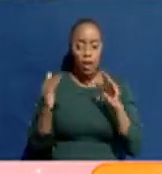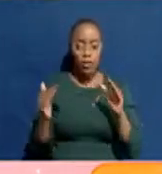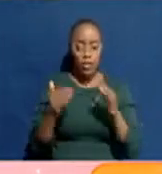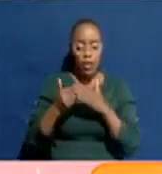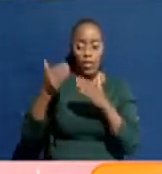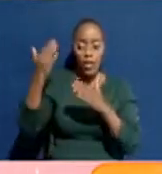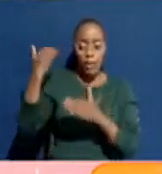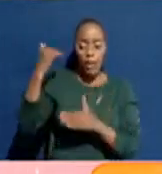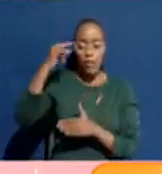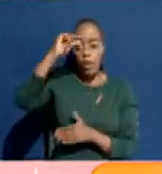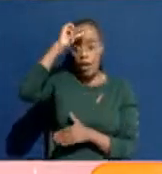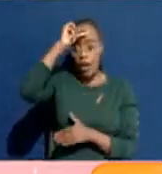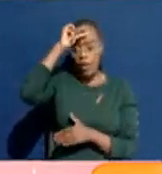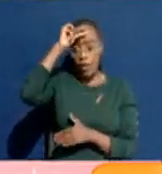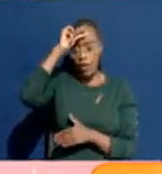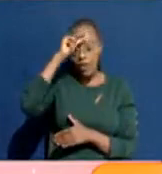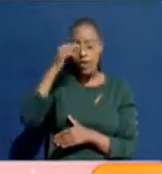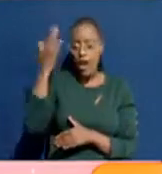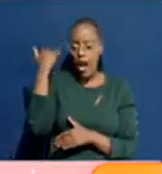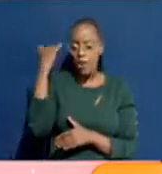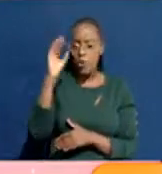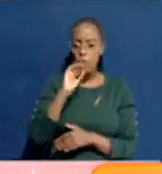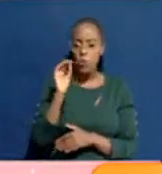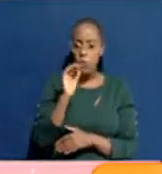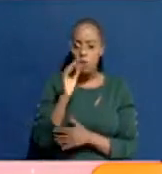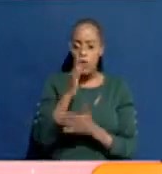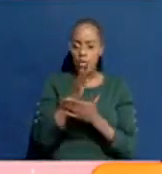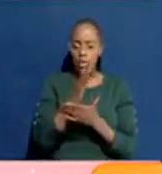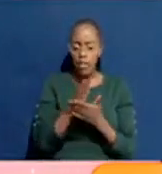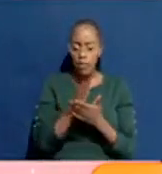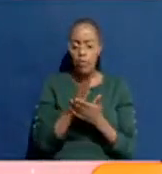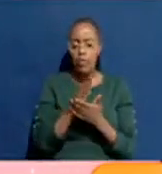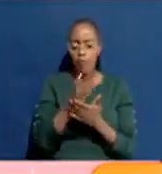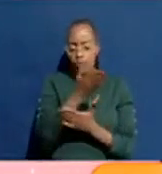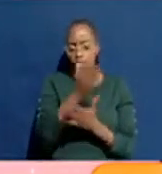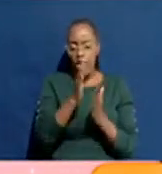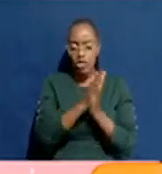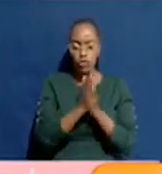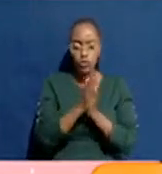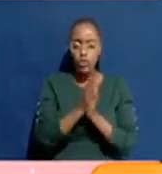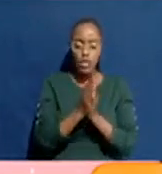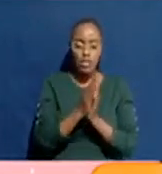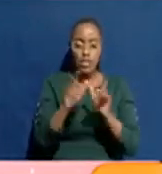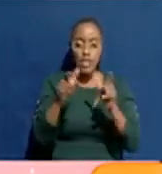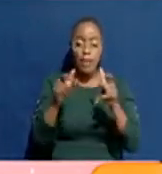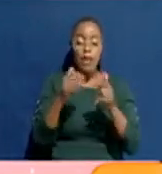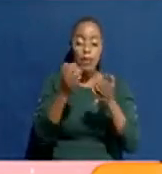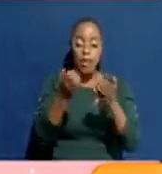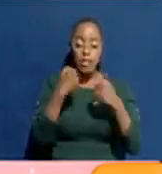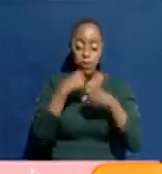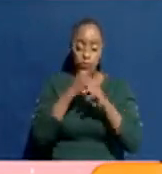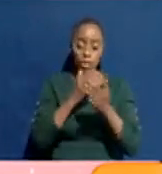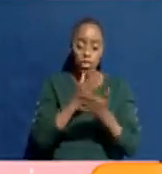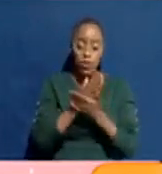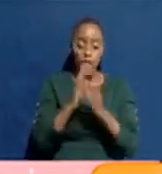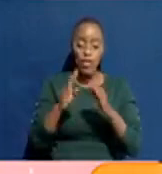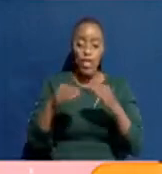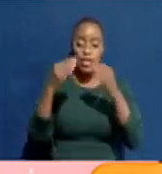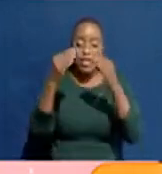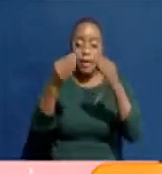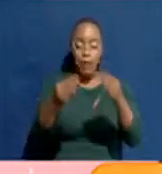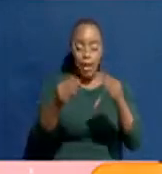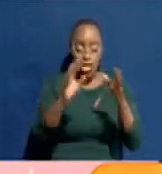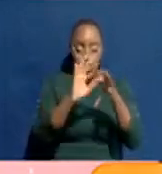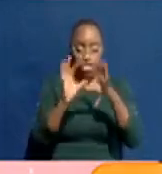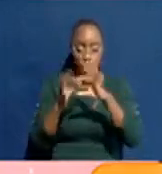the previous administration not too long ago. Right. Some of the insinuations in media. So we need to ensure that the supply chain and